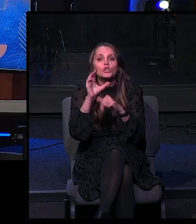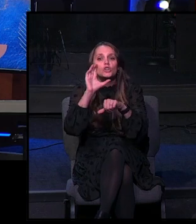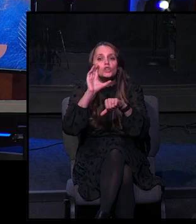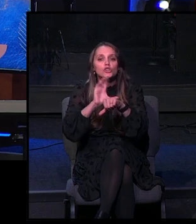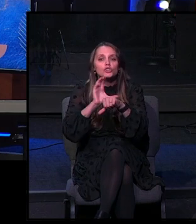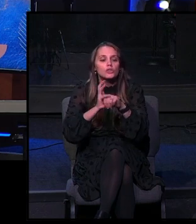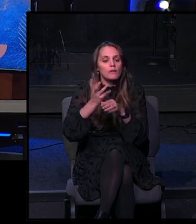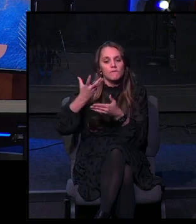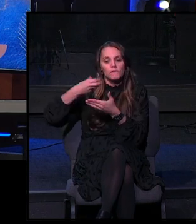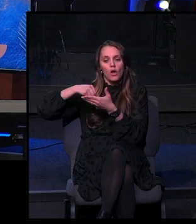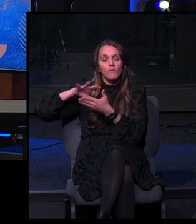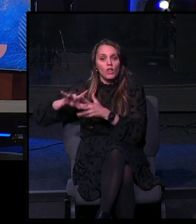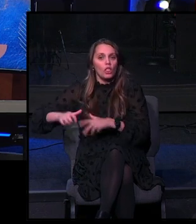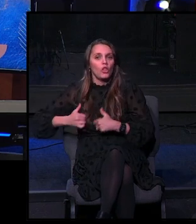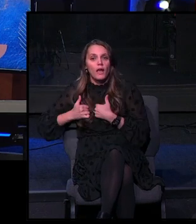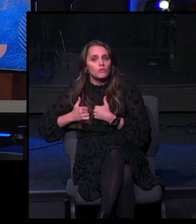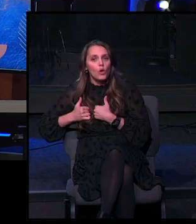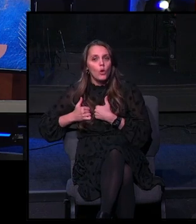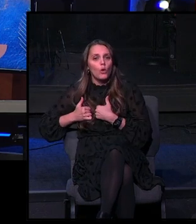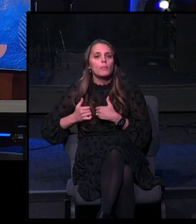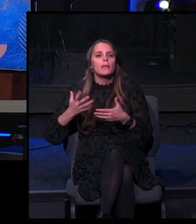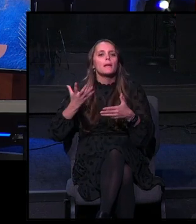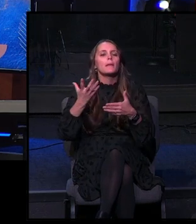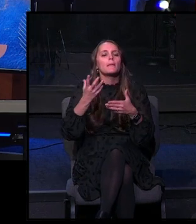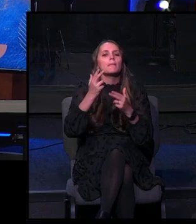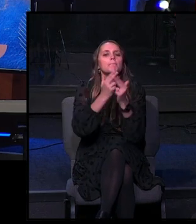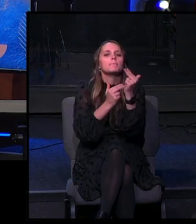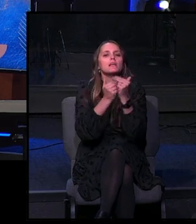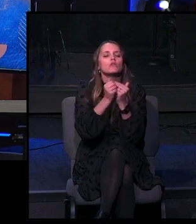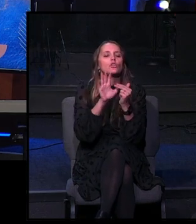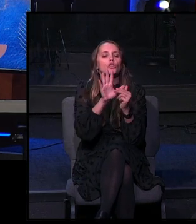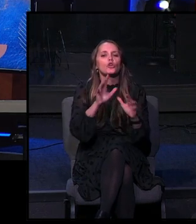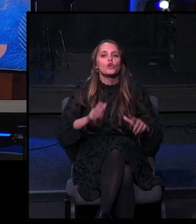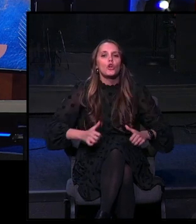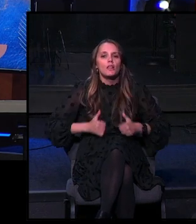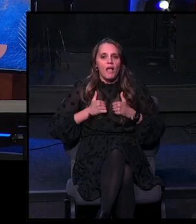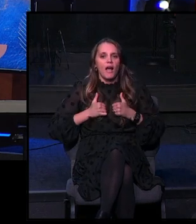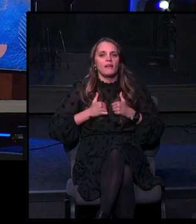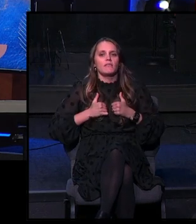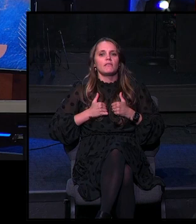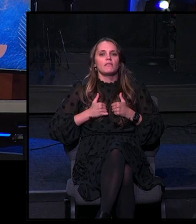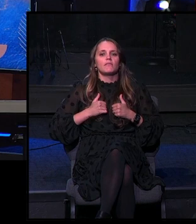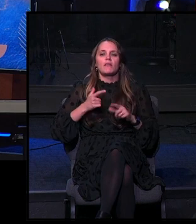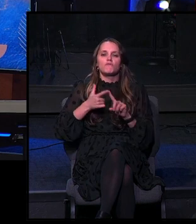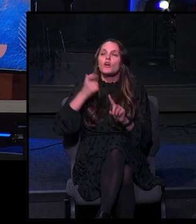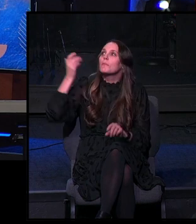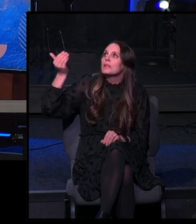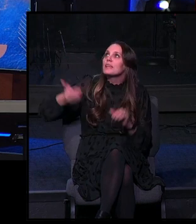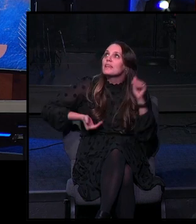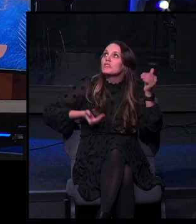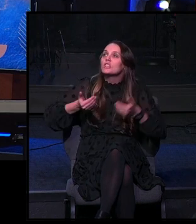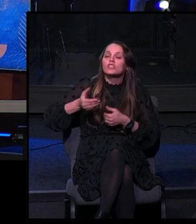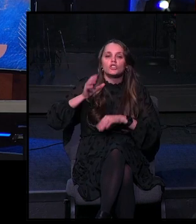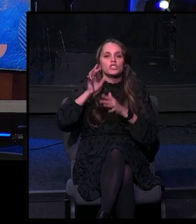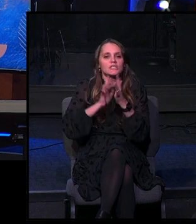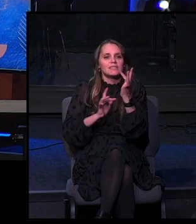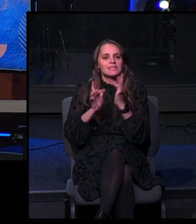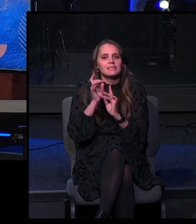entire lives around the invitation that they got from Jesus himself to be a part of his local